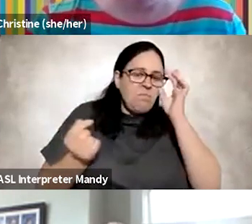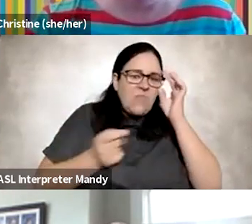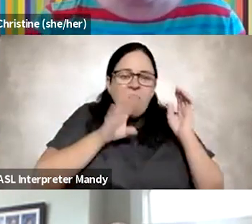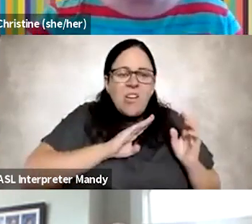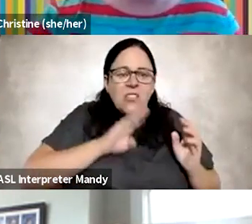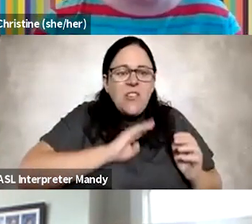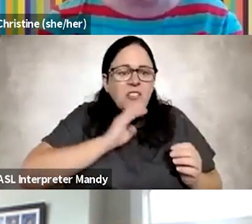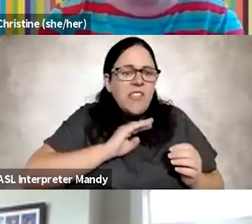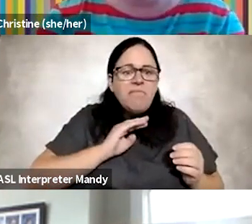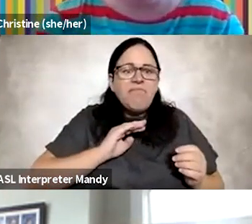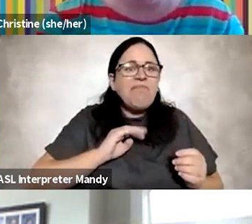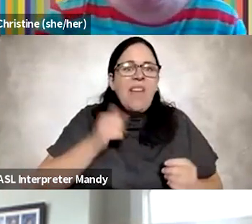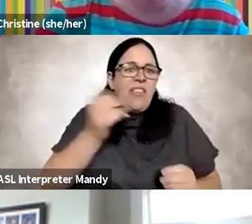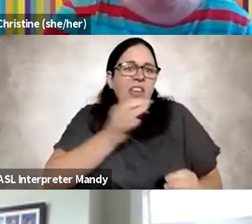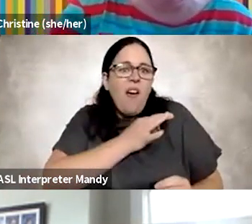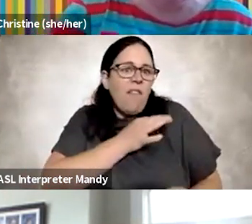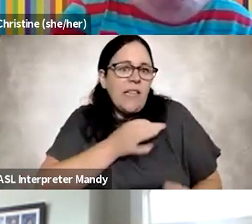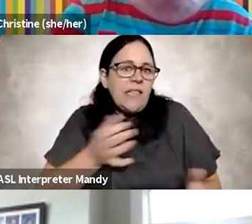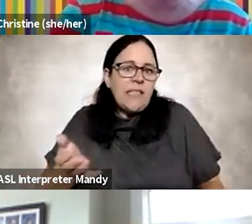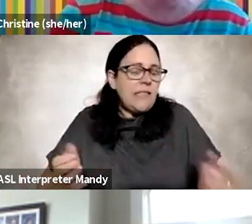frustration at the office,